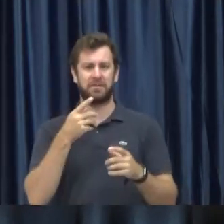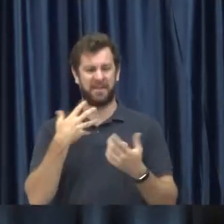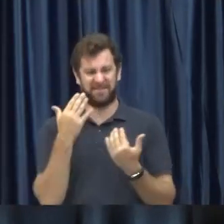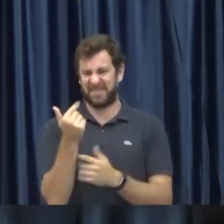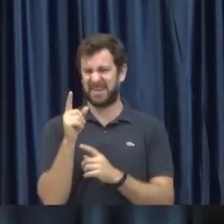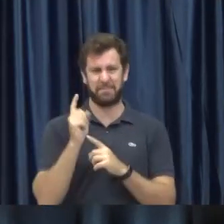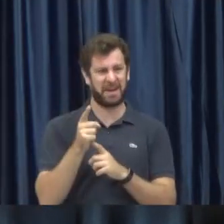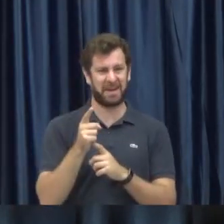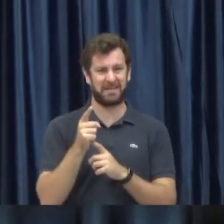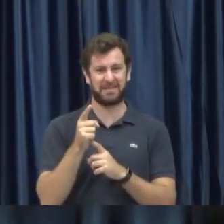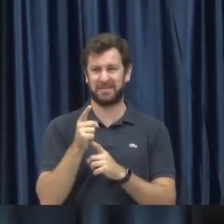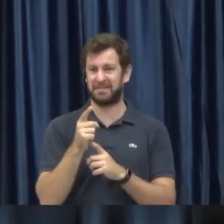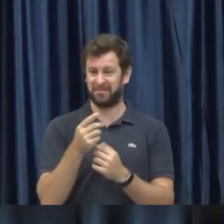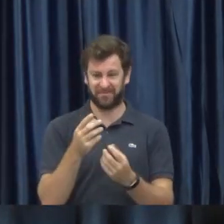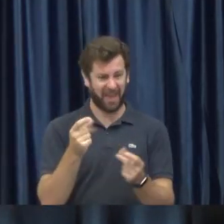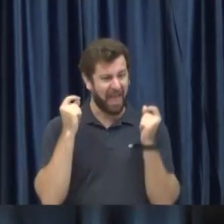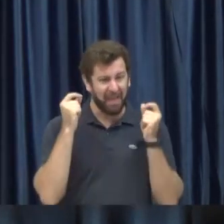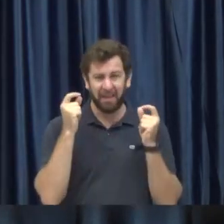the adhan went off.